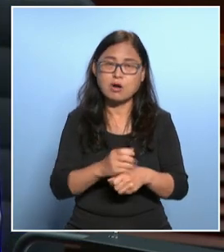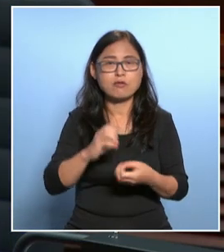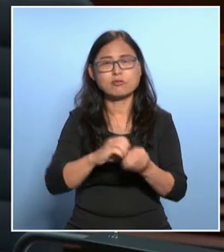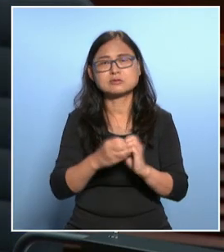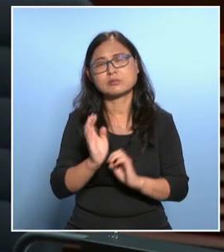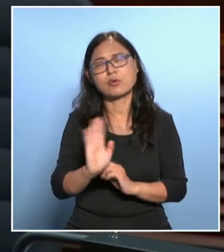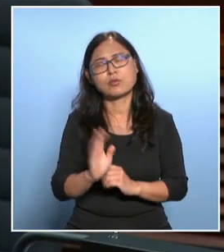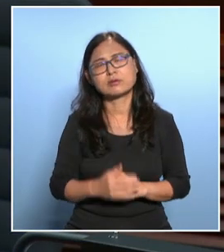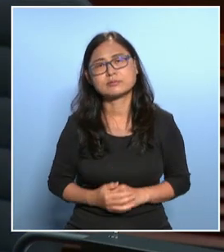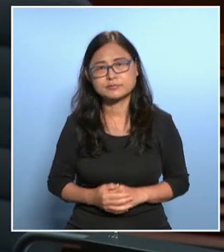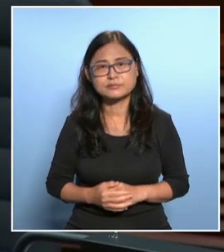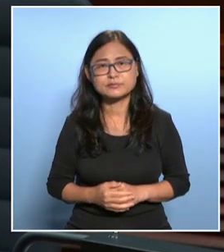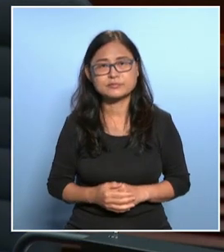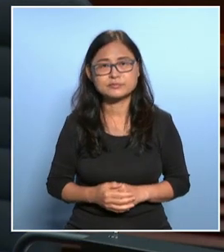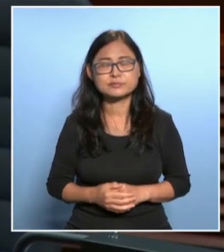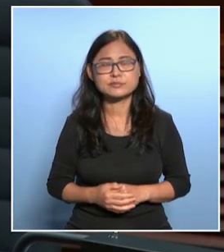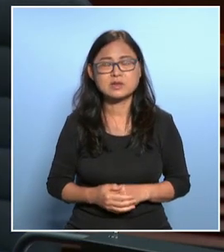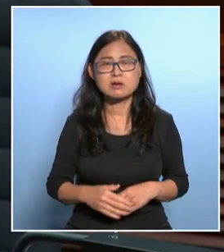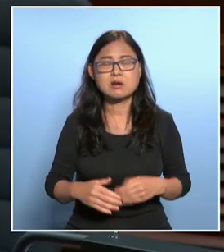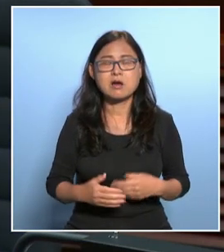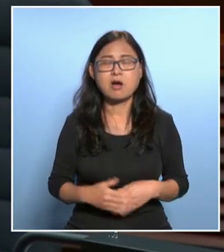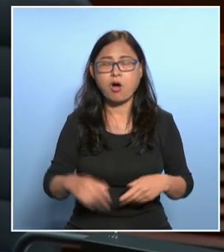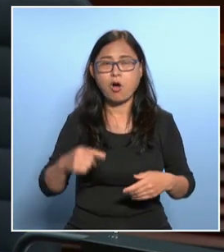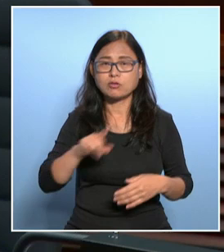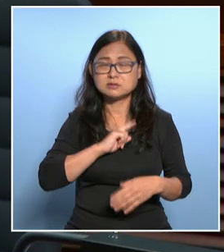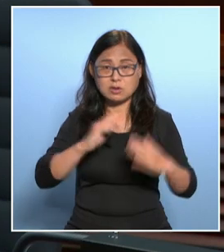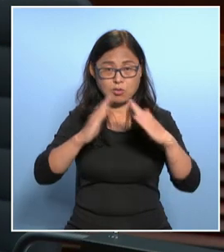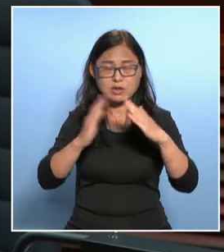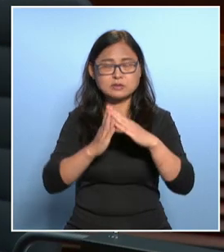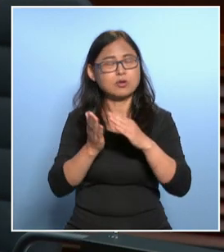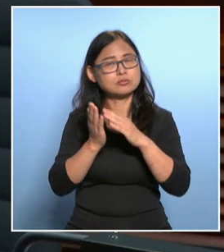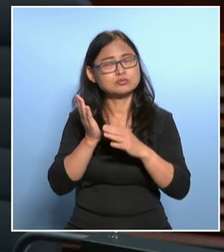You can appoint NGOs to do that as well. That will not be complicated.